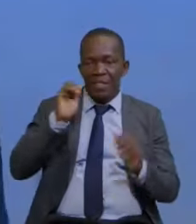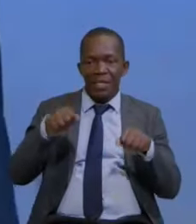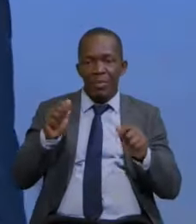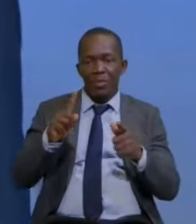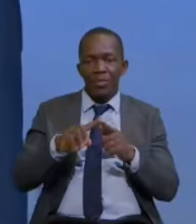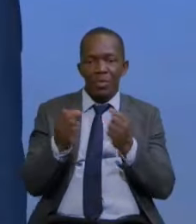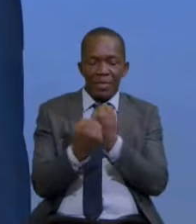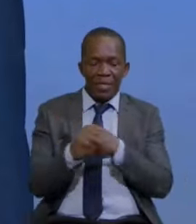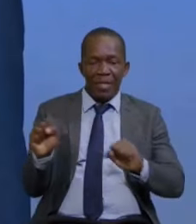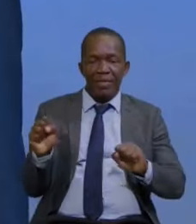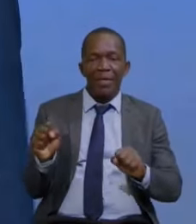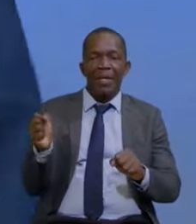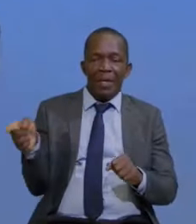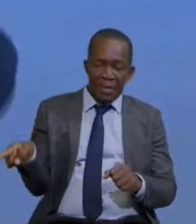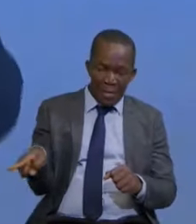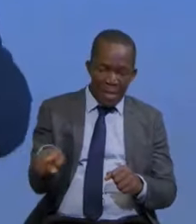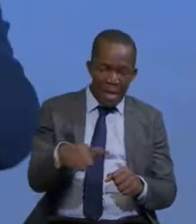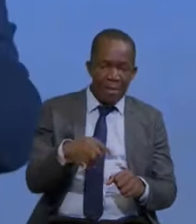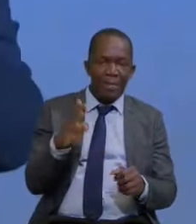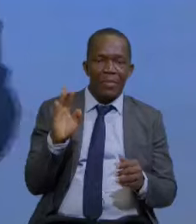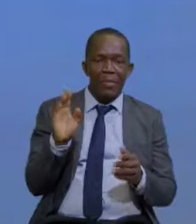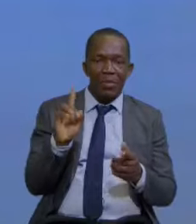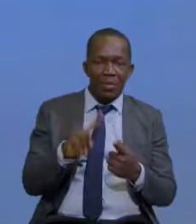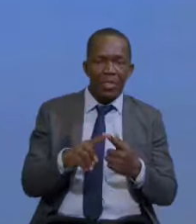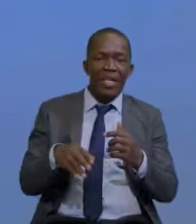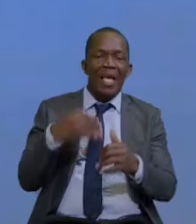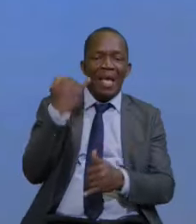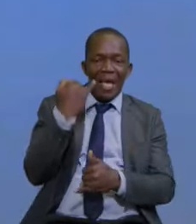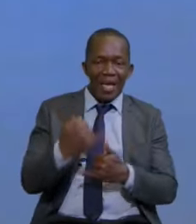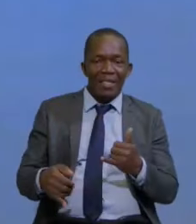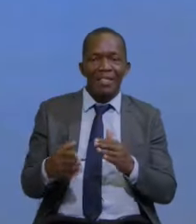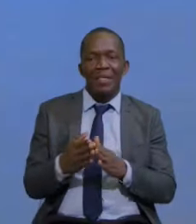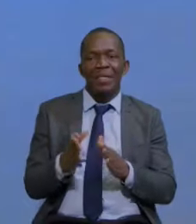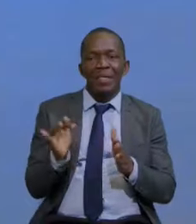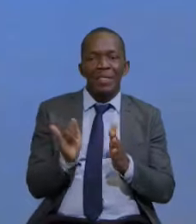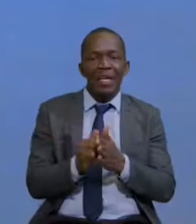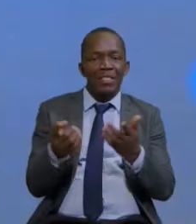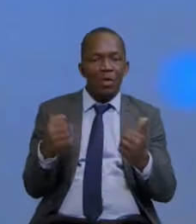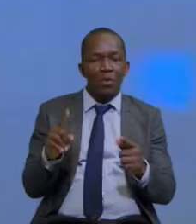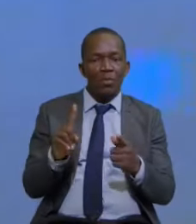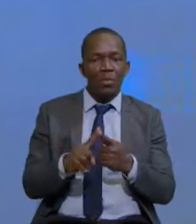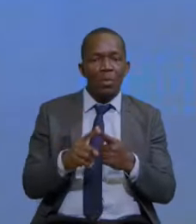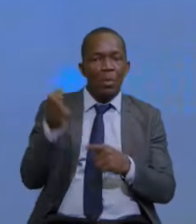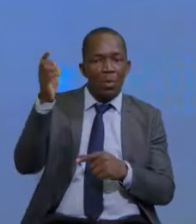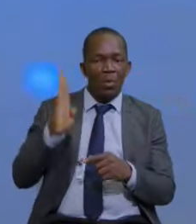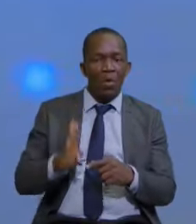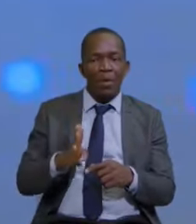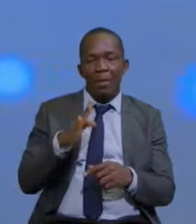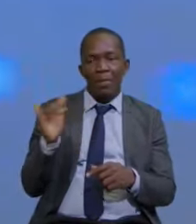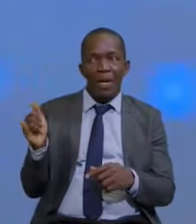to the uttermost that come unto God by him, seeing he